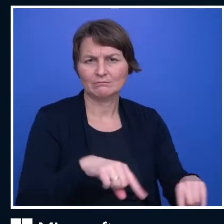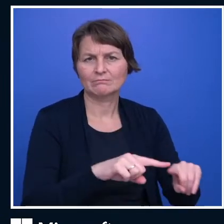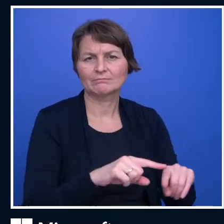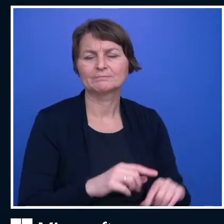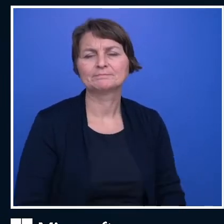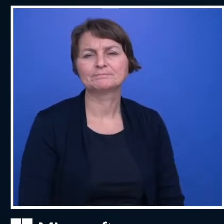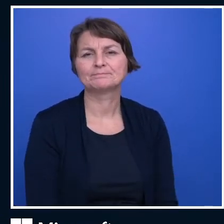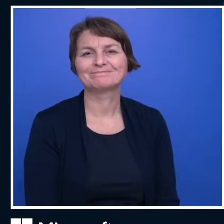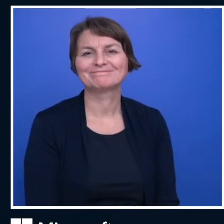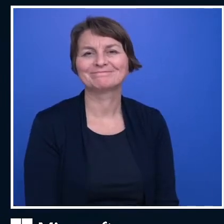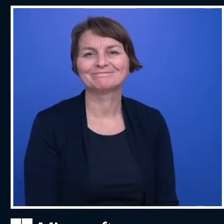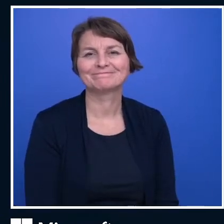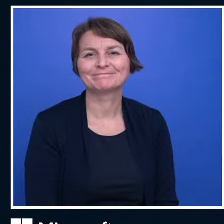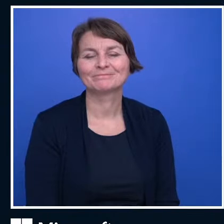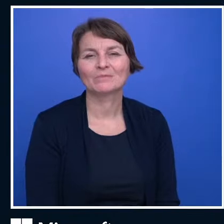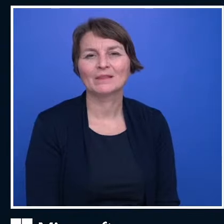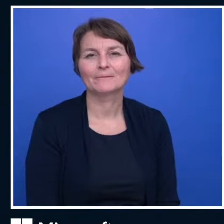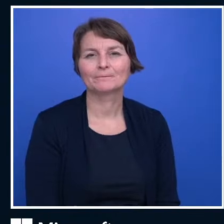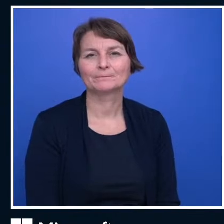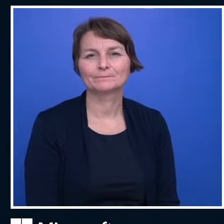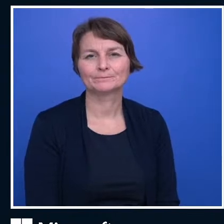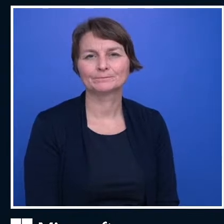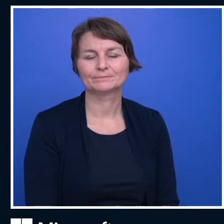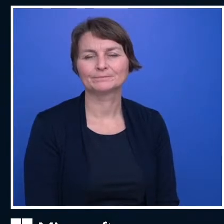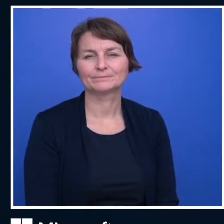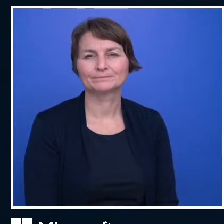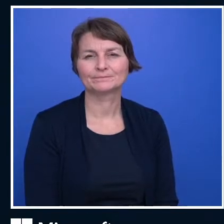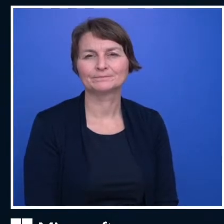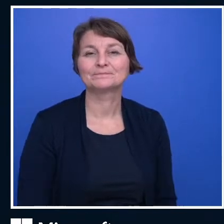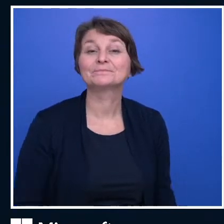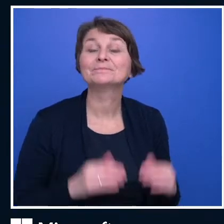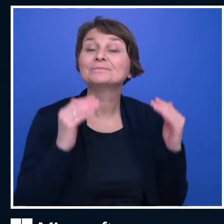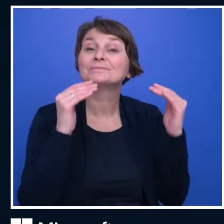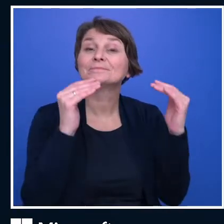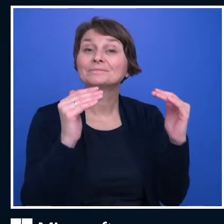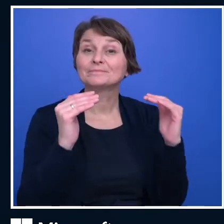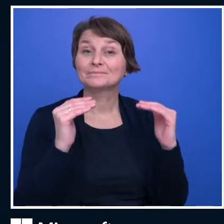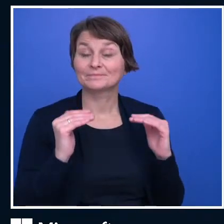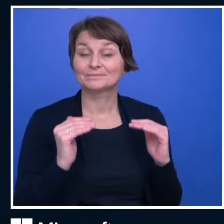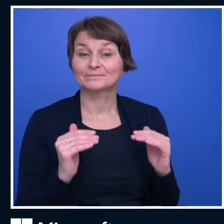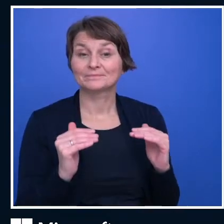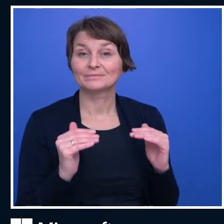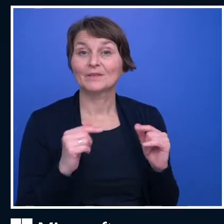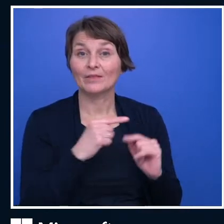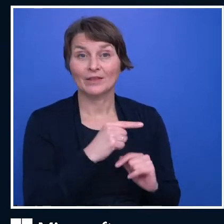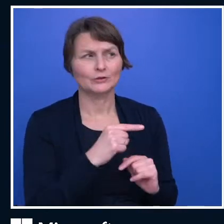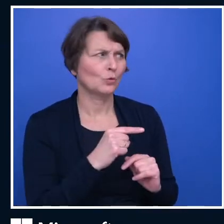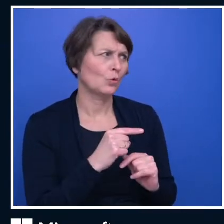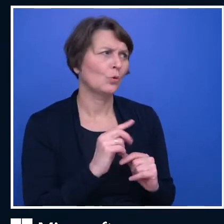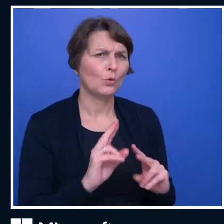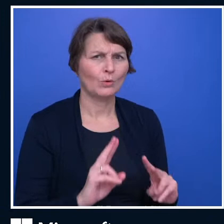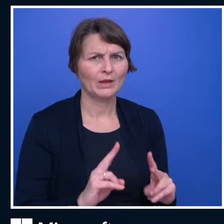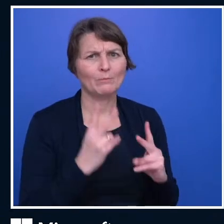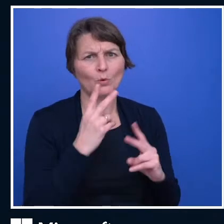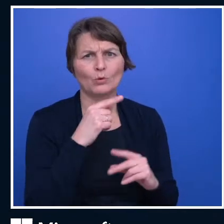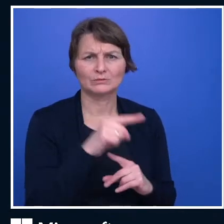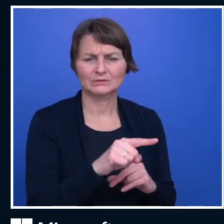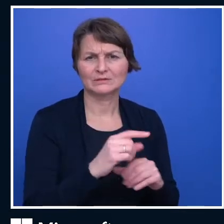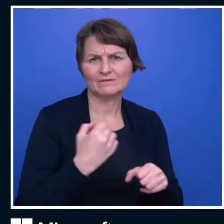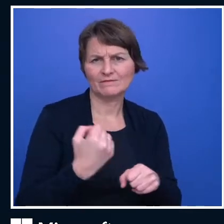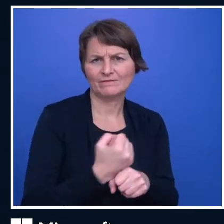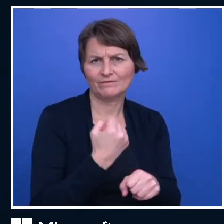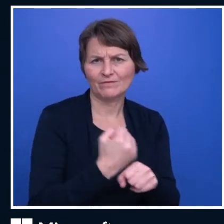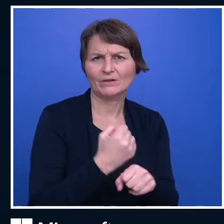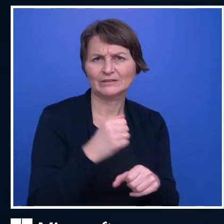on, this is a general a very important function in this Python script. This is generating